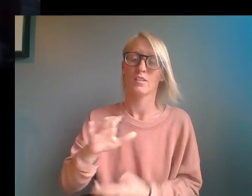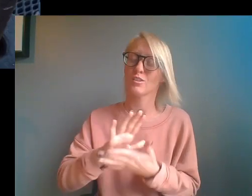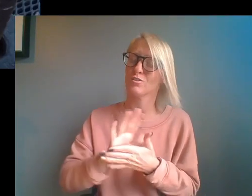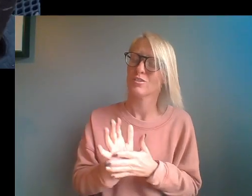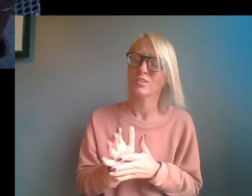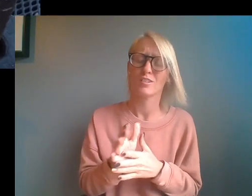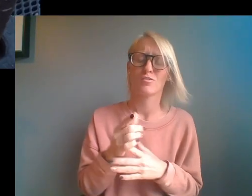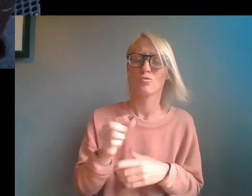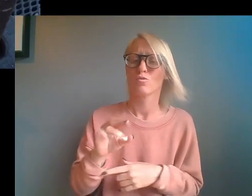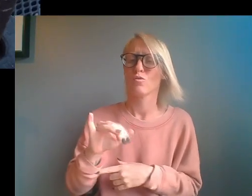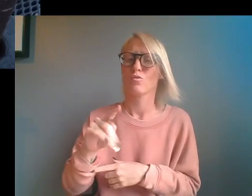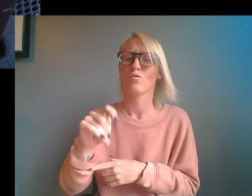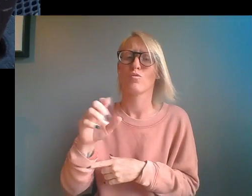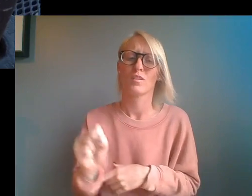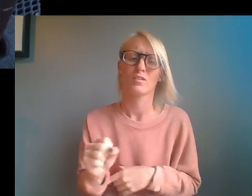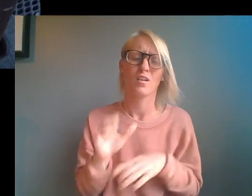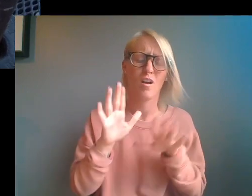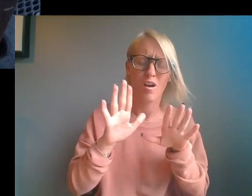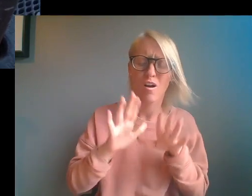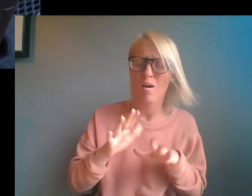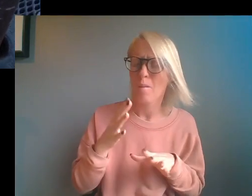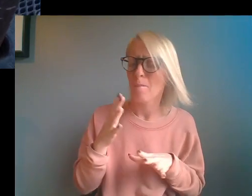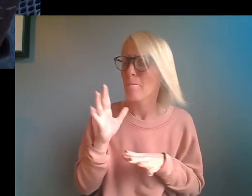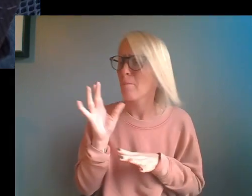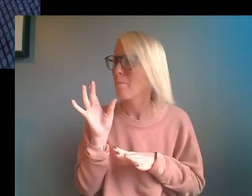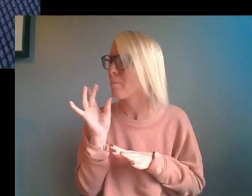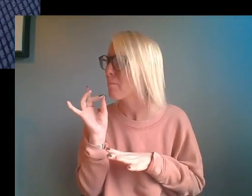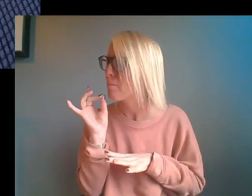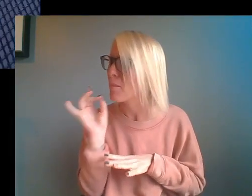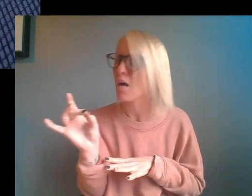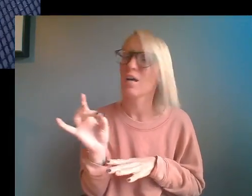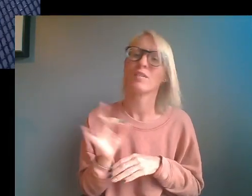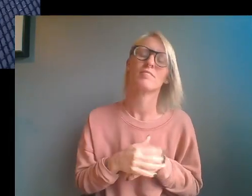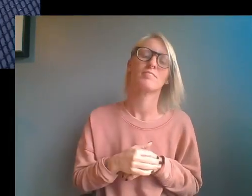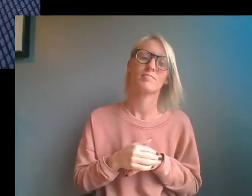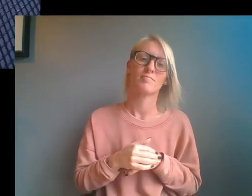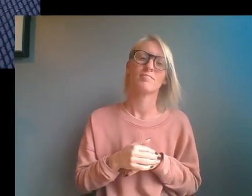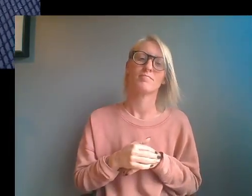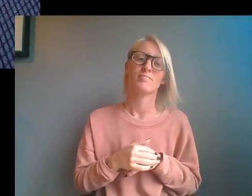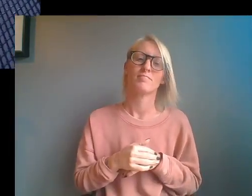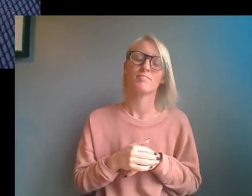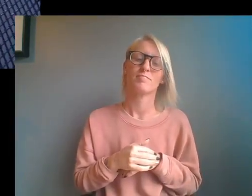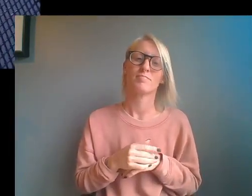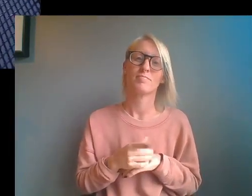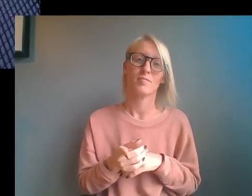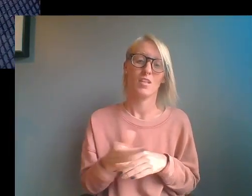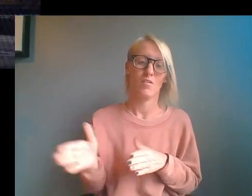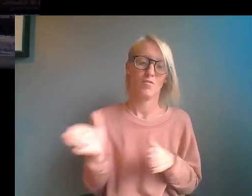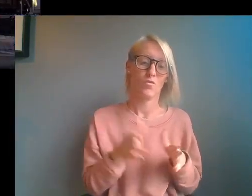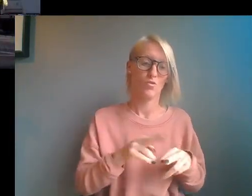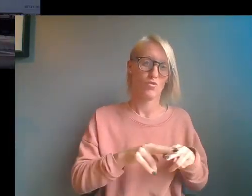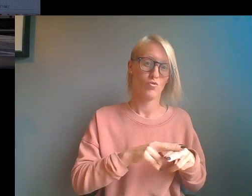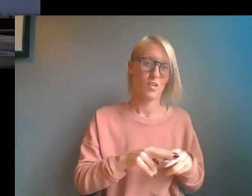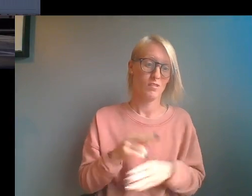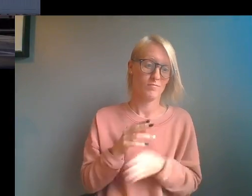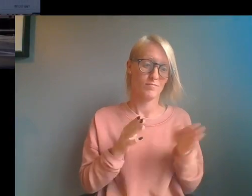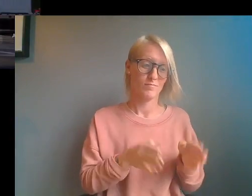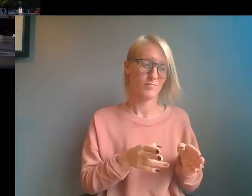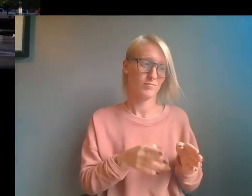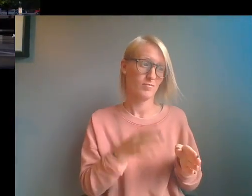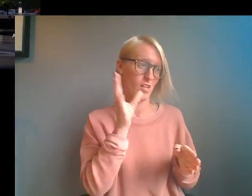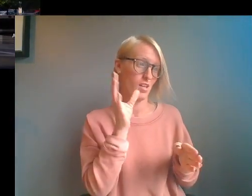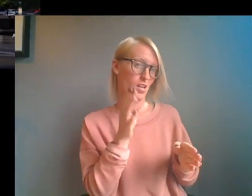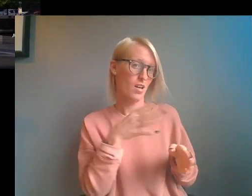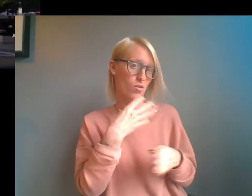amazing. This spot had great food, and it was right next to the train tracks, so it was cool to watch the trains go by as we sat on the